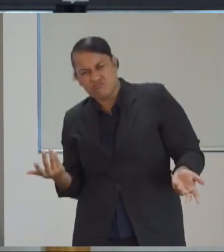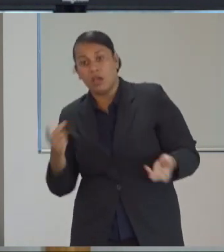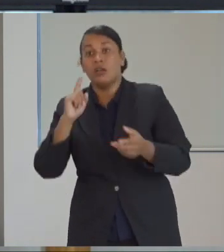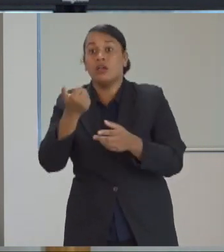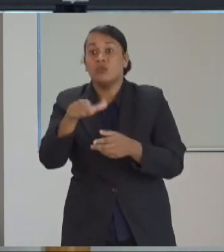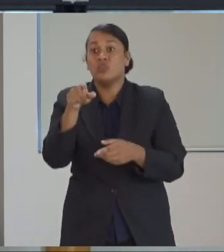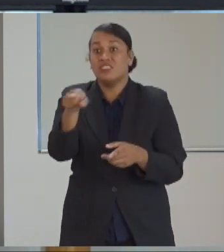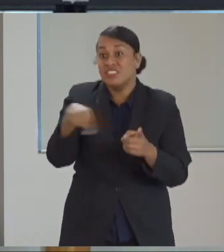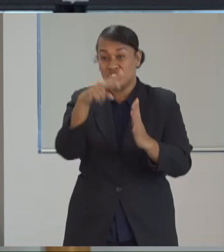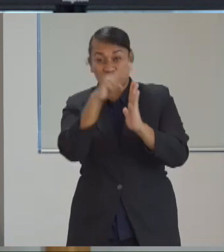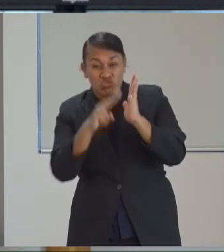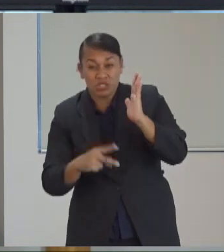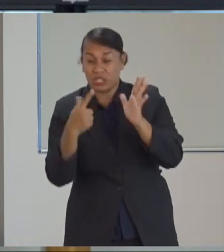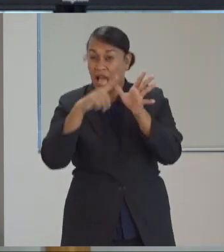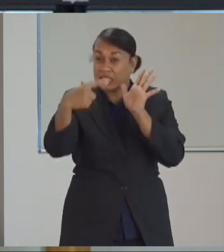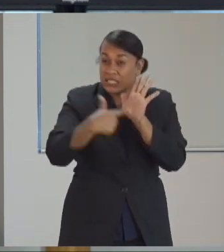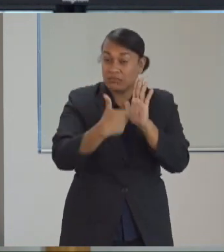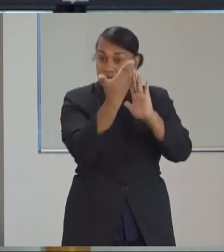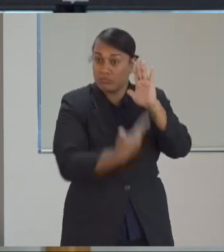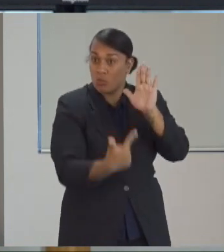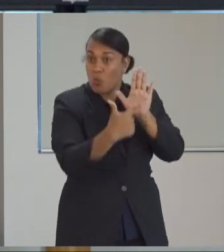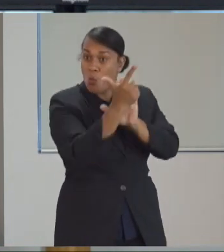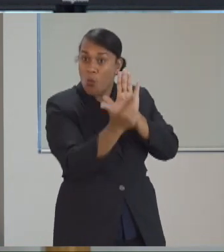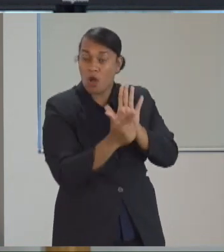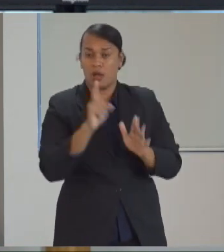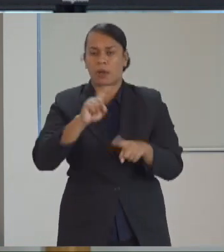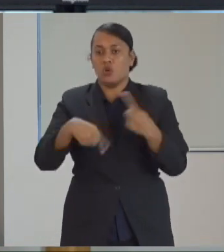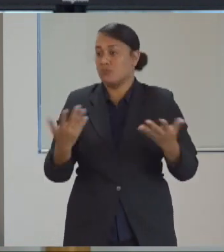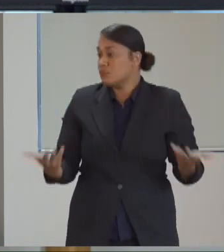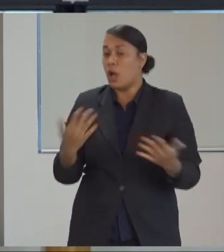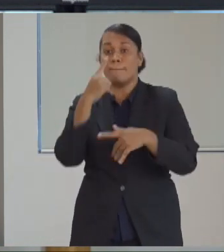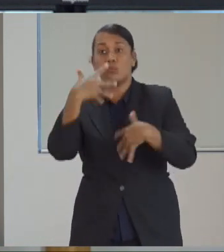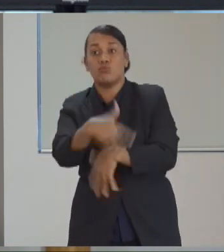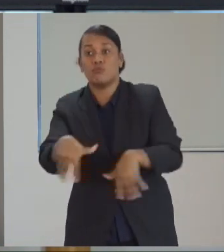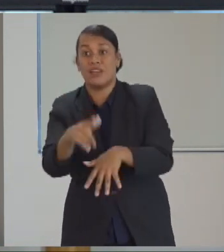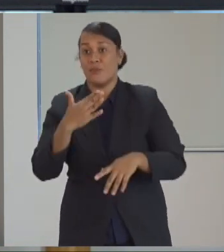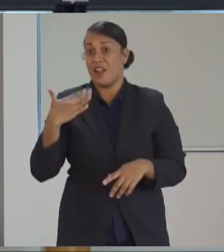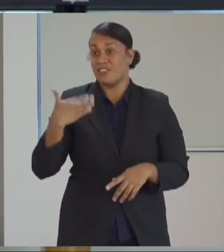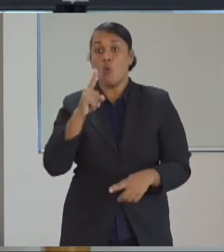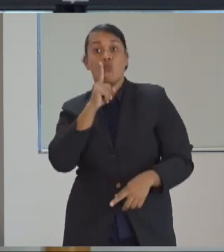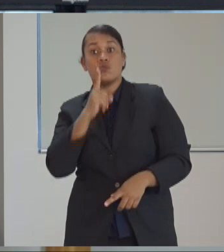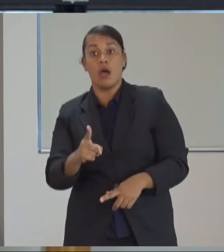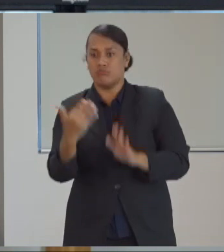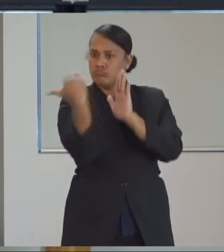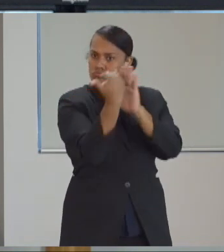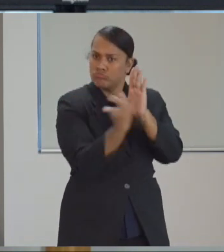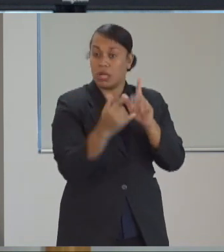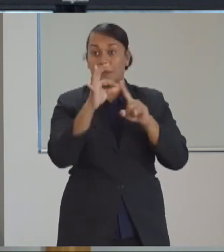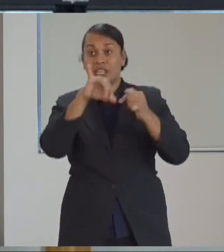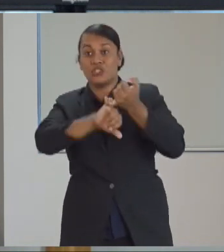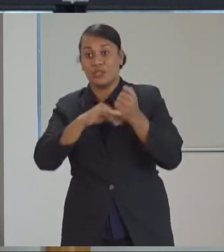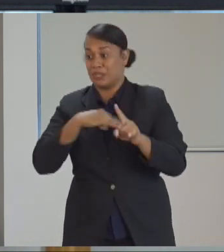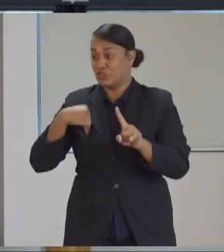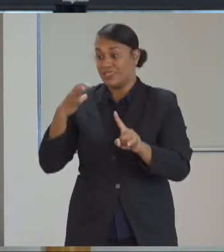itself, that's about garnering resources. Regarding public health order issues, obviously it comes through the Permanent Secretary for